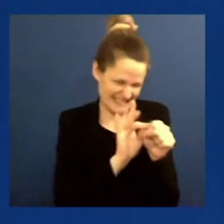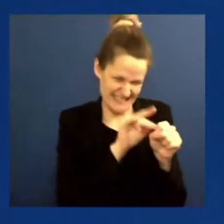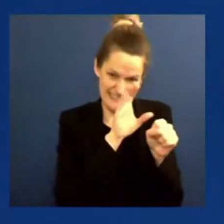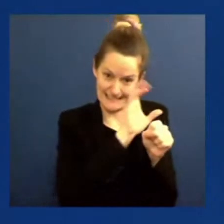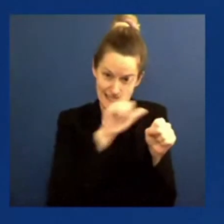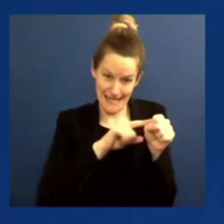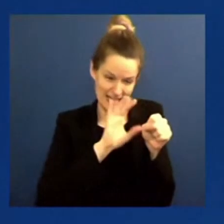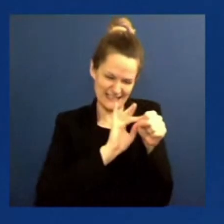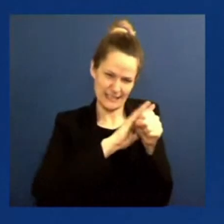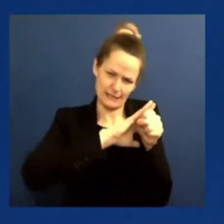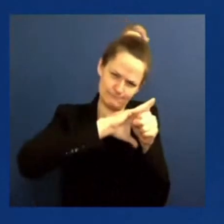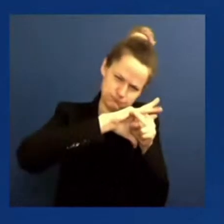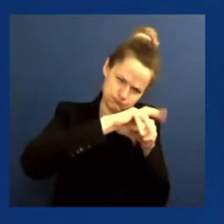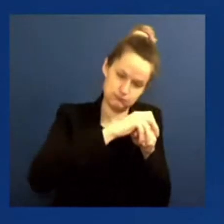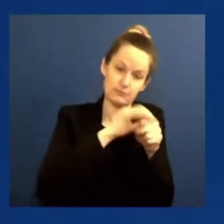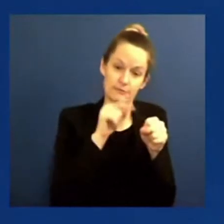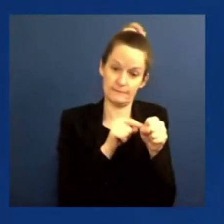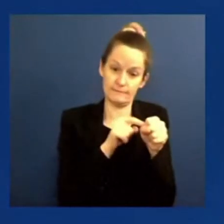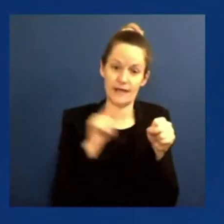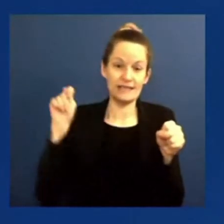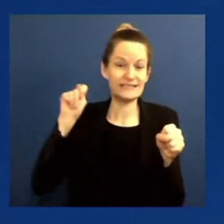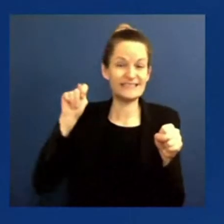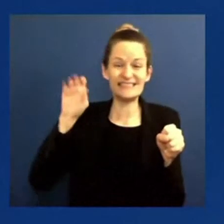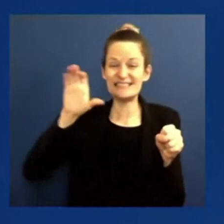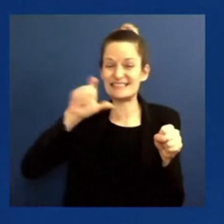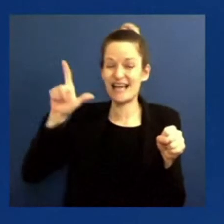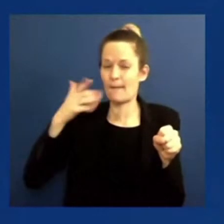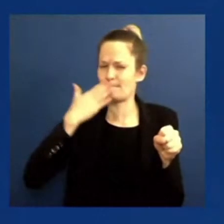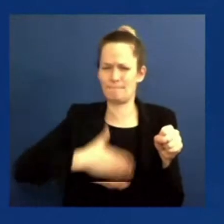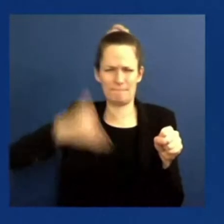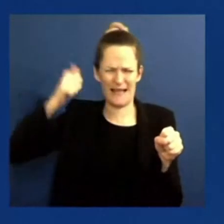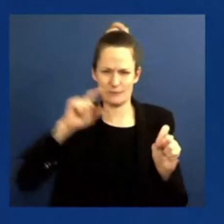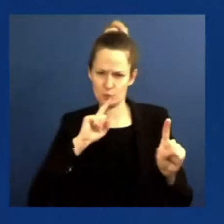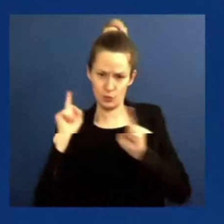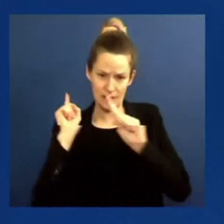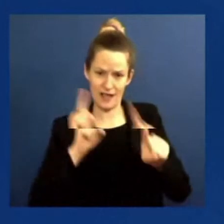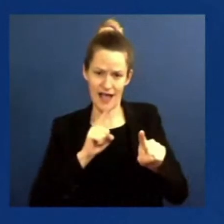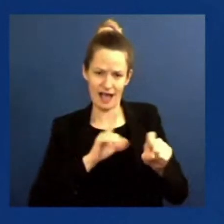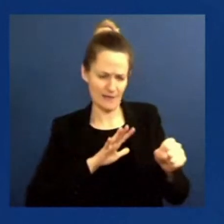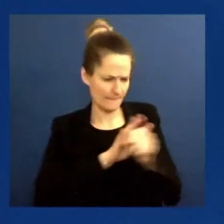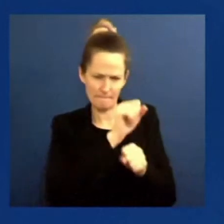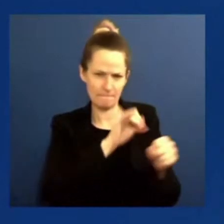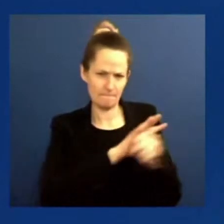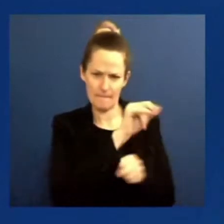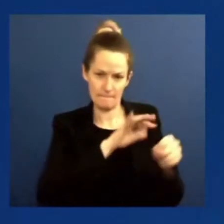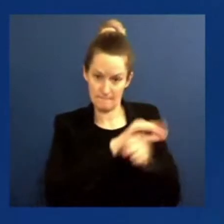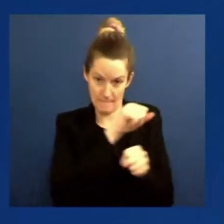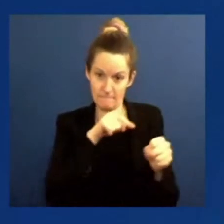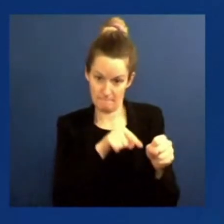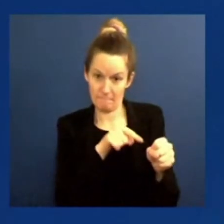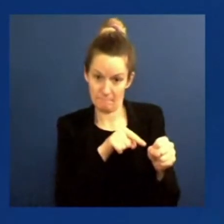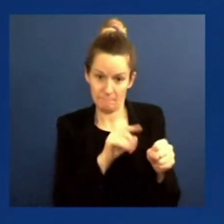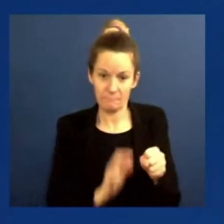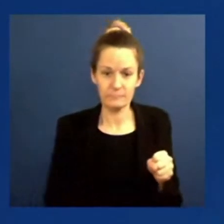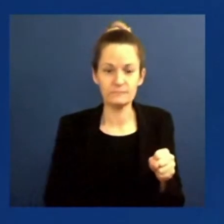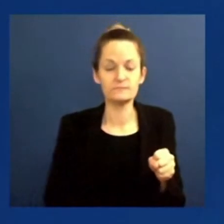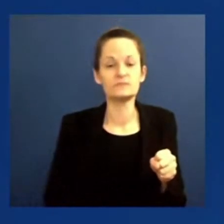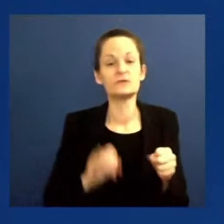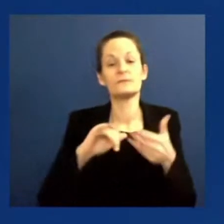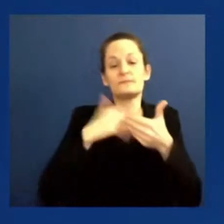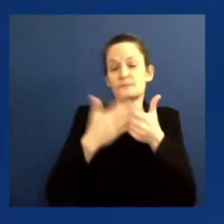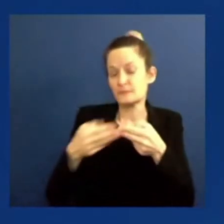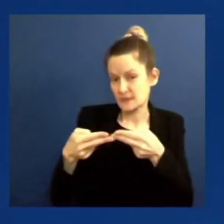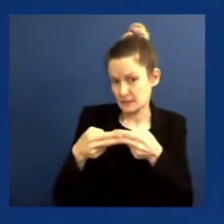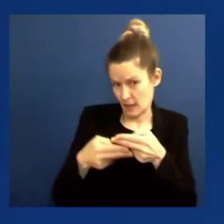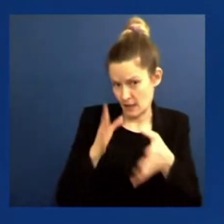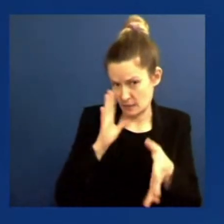many respects than antibodies. Next slide. Now, when you talk about the, can I have the